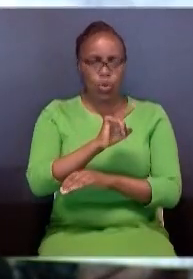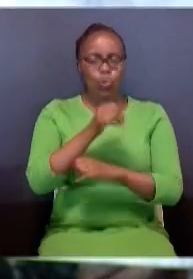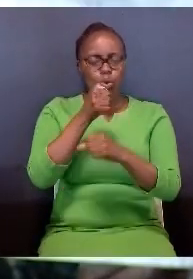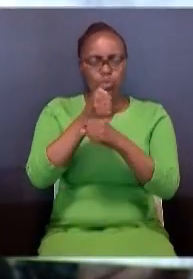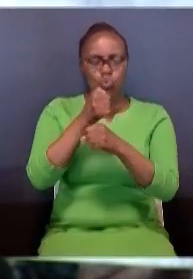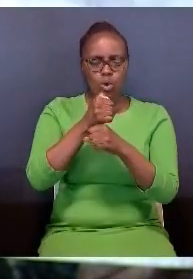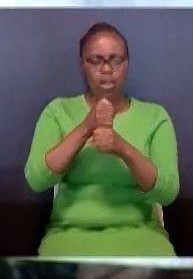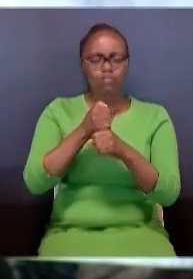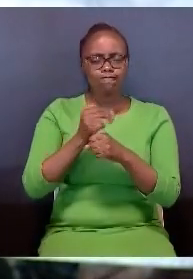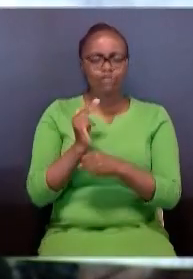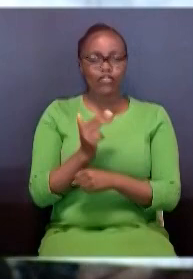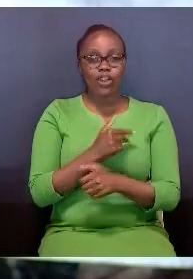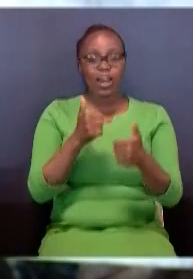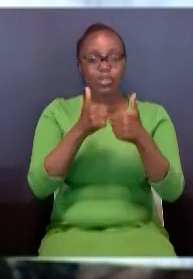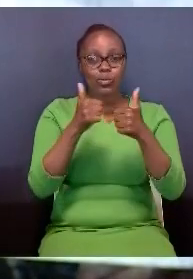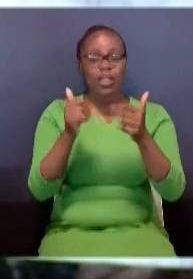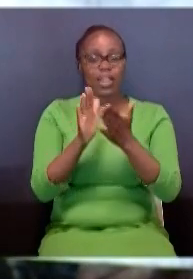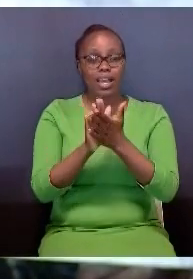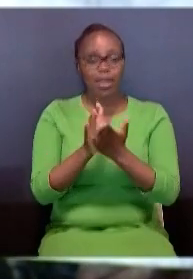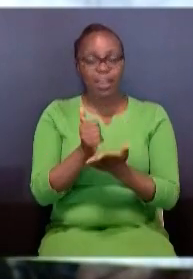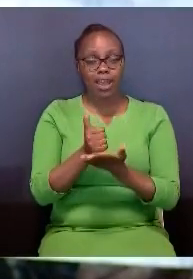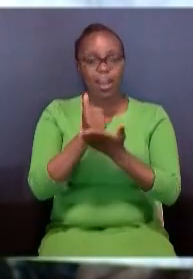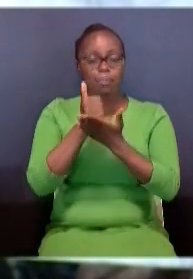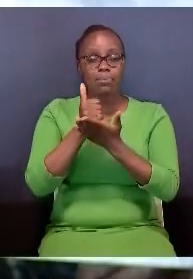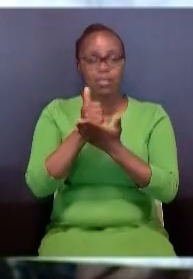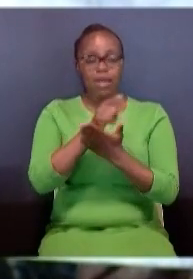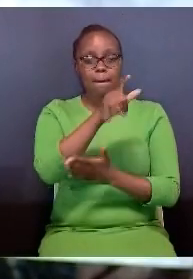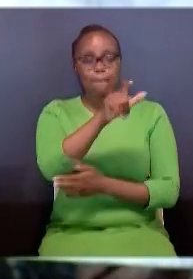well. It helps people